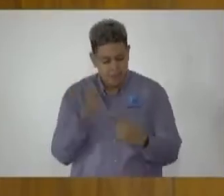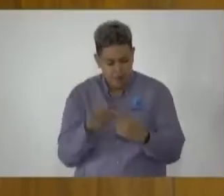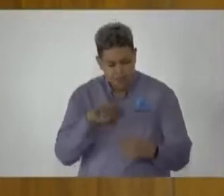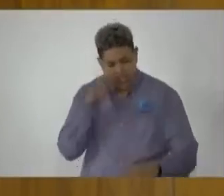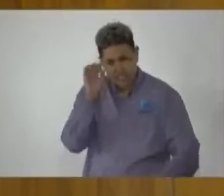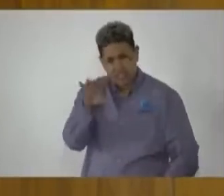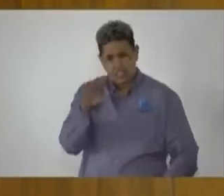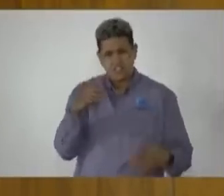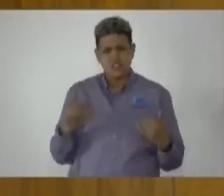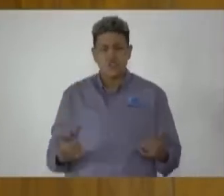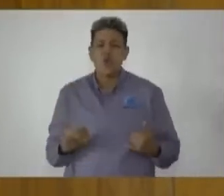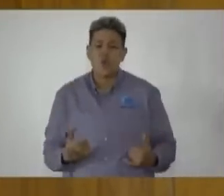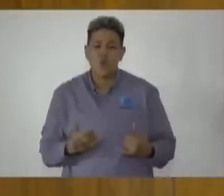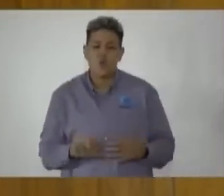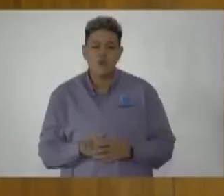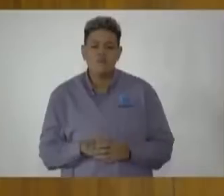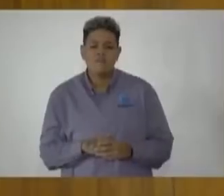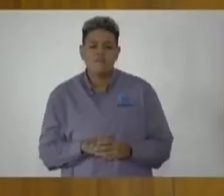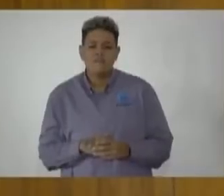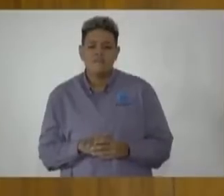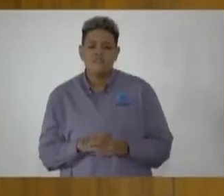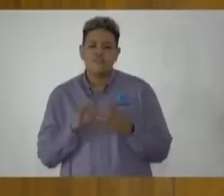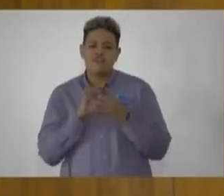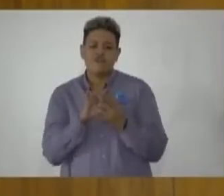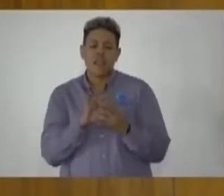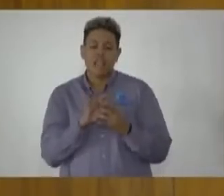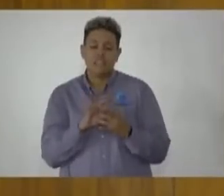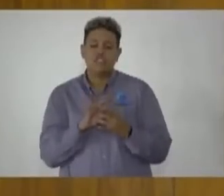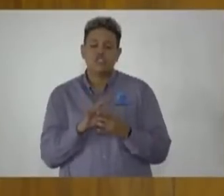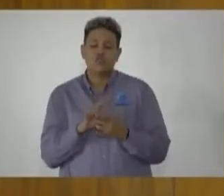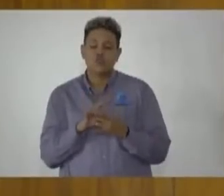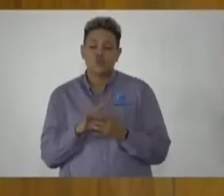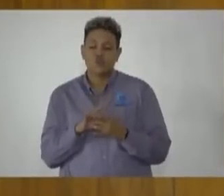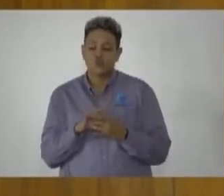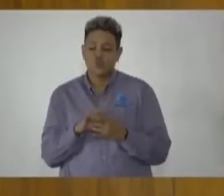want to raise, and it's relating to